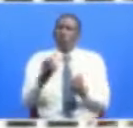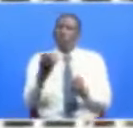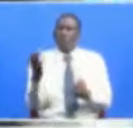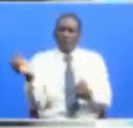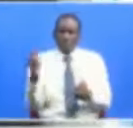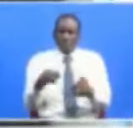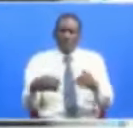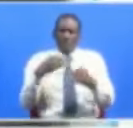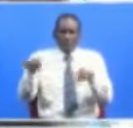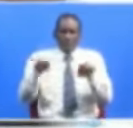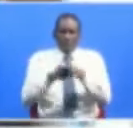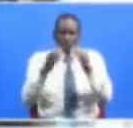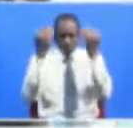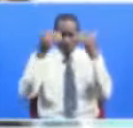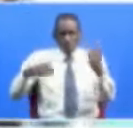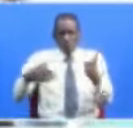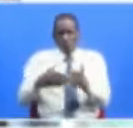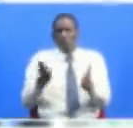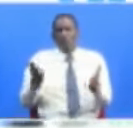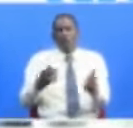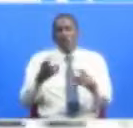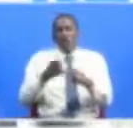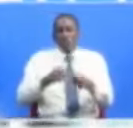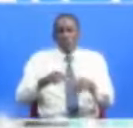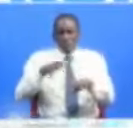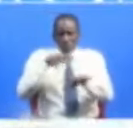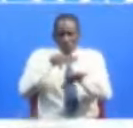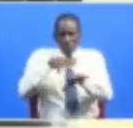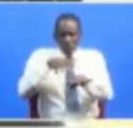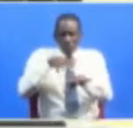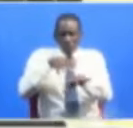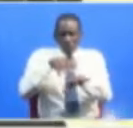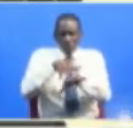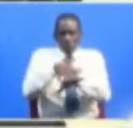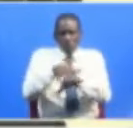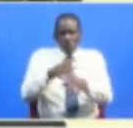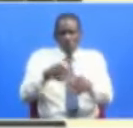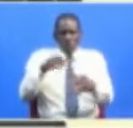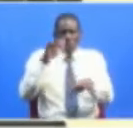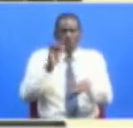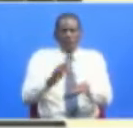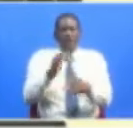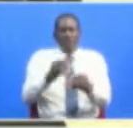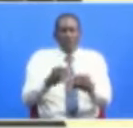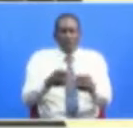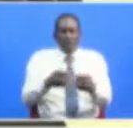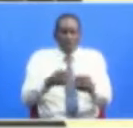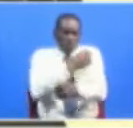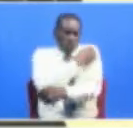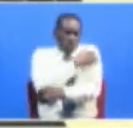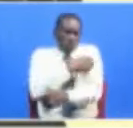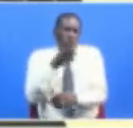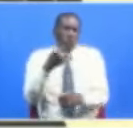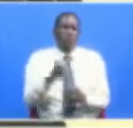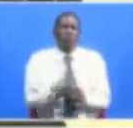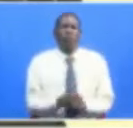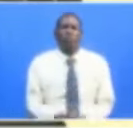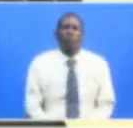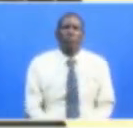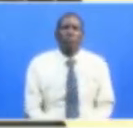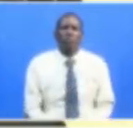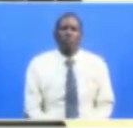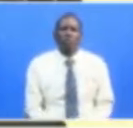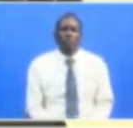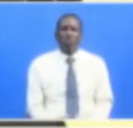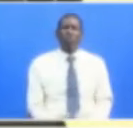3 months after the same court barred it from interfering with the running of the facility. Court orders must be obeyed. If you